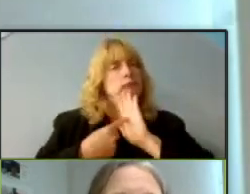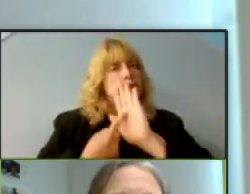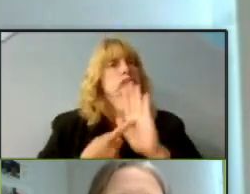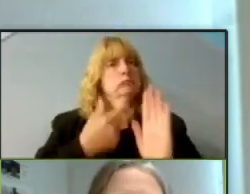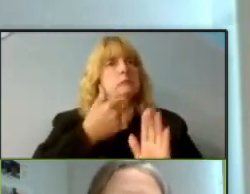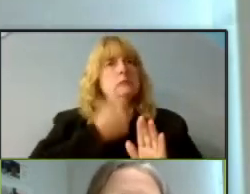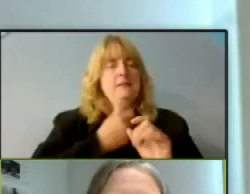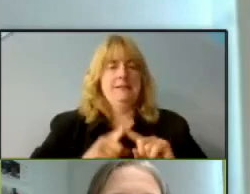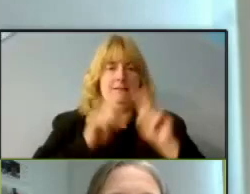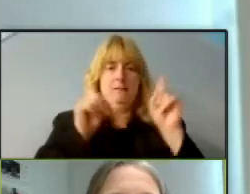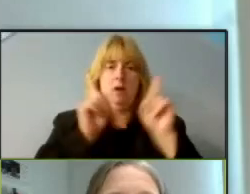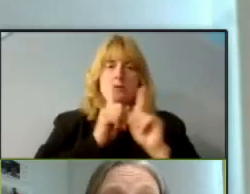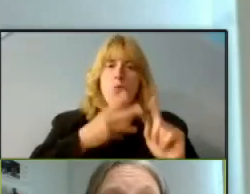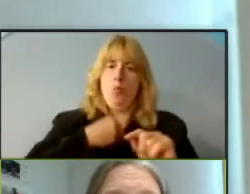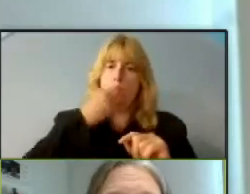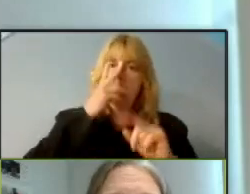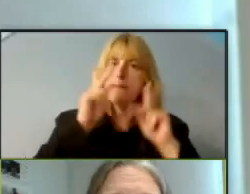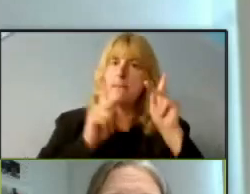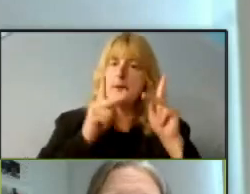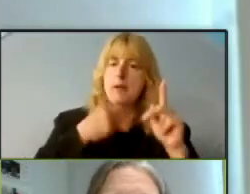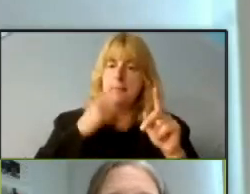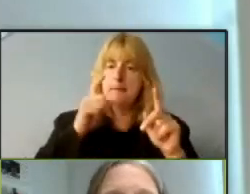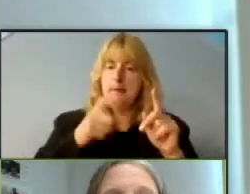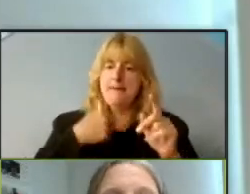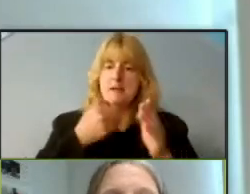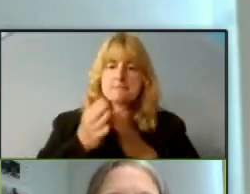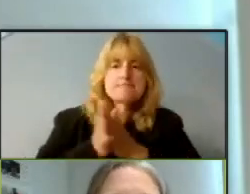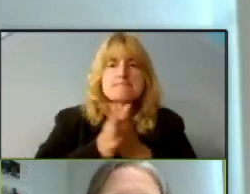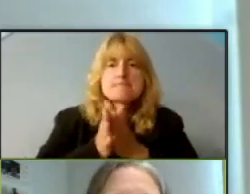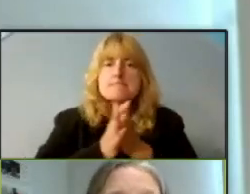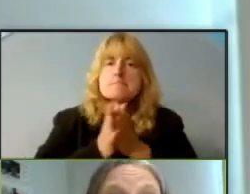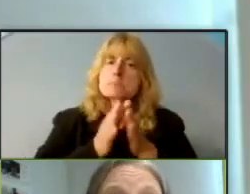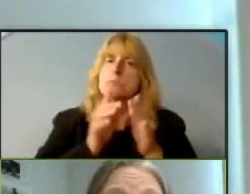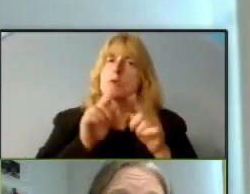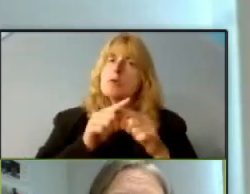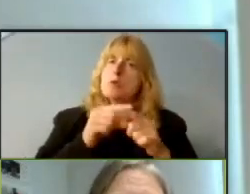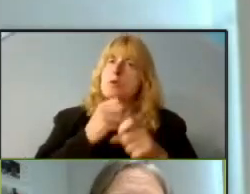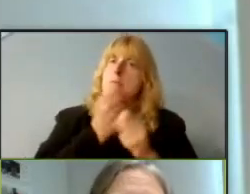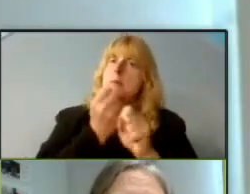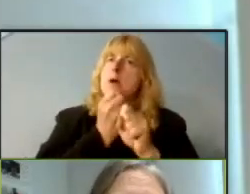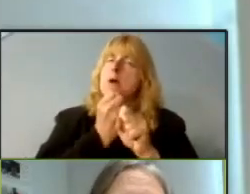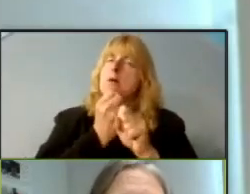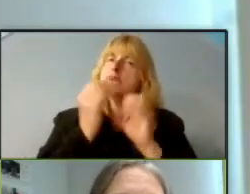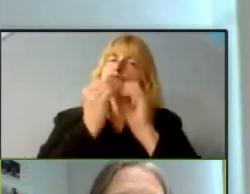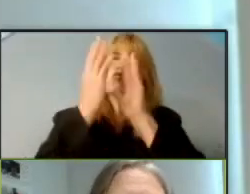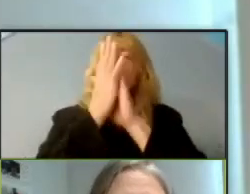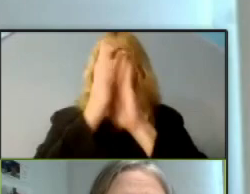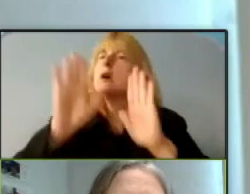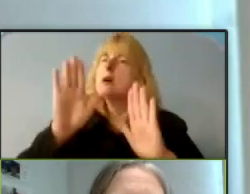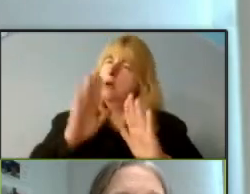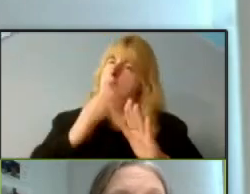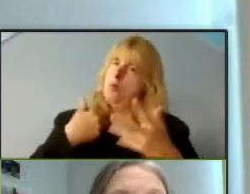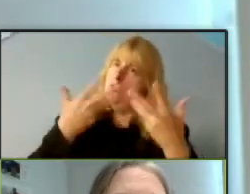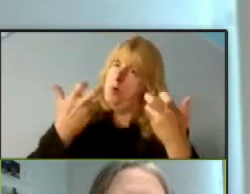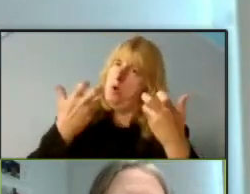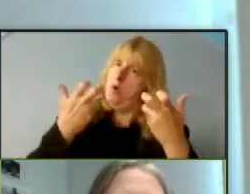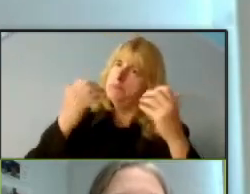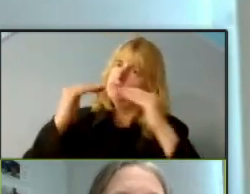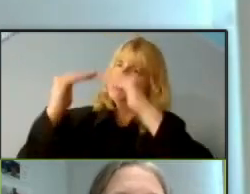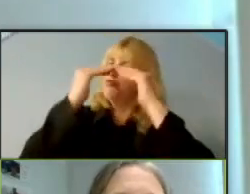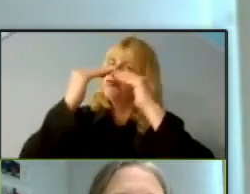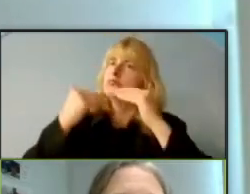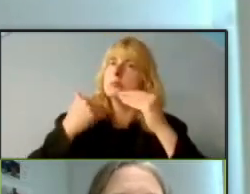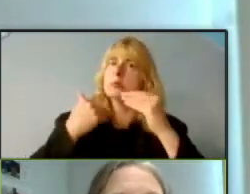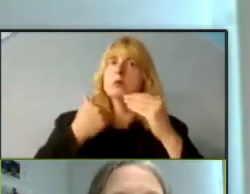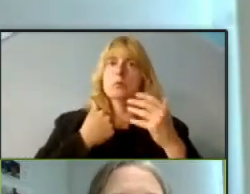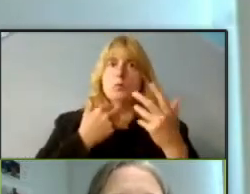to create tension in our white communities and in ourselves to be different. That tension is rooted in